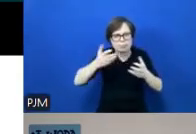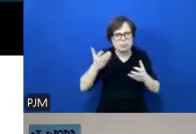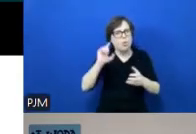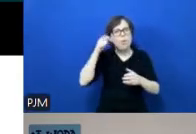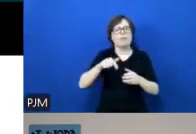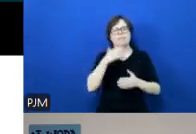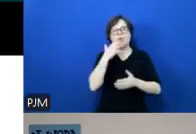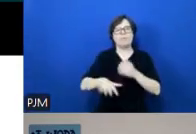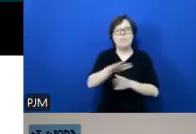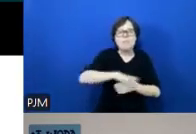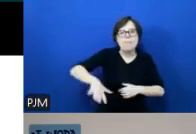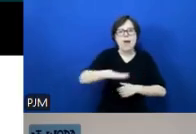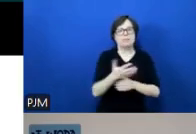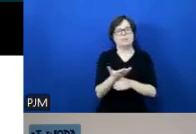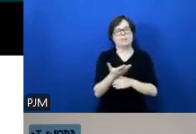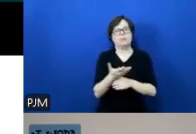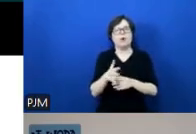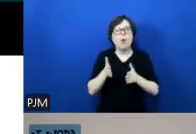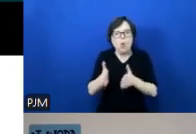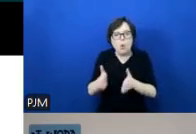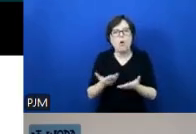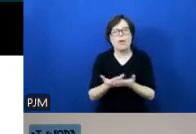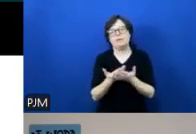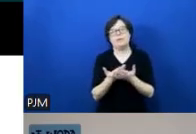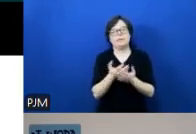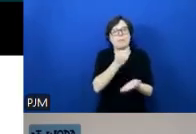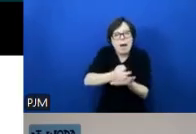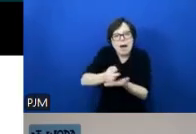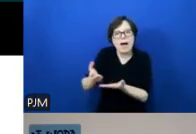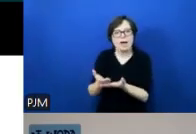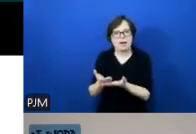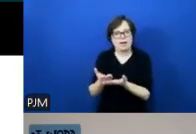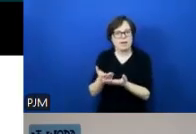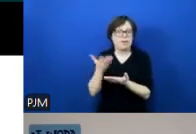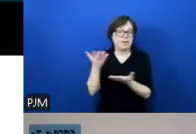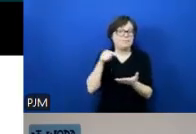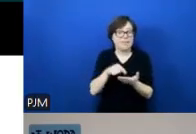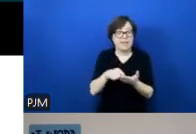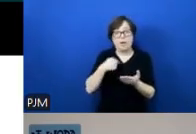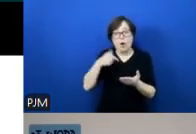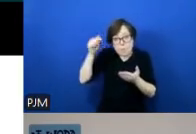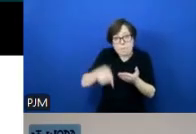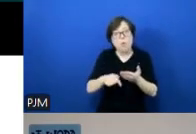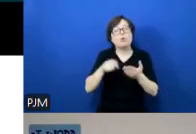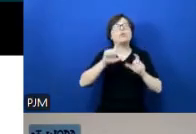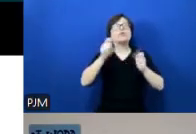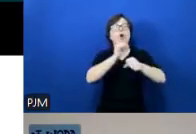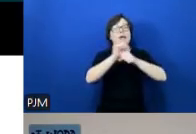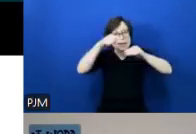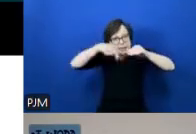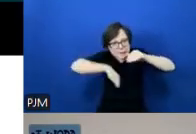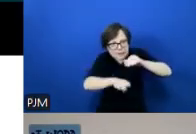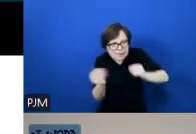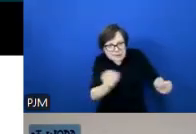in the city center. Very often these were squares, streets, car parks.